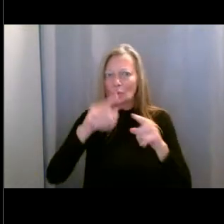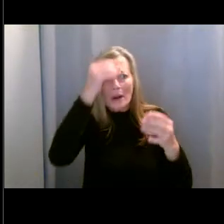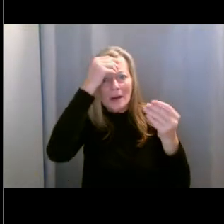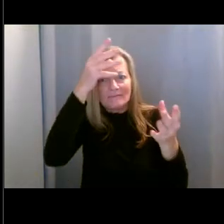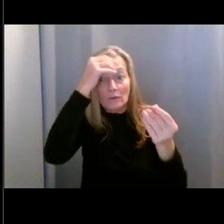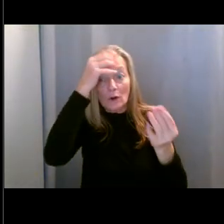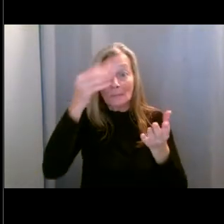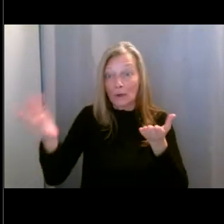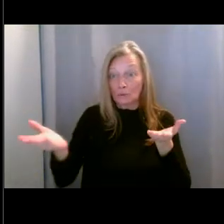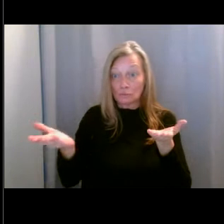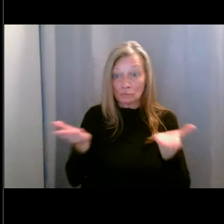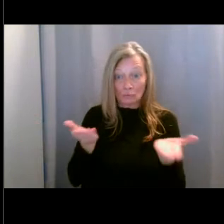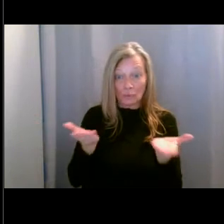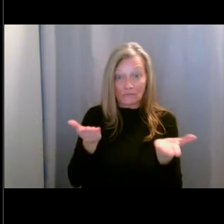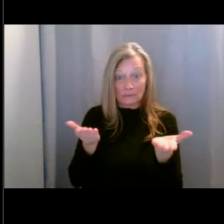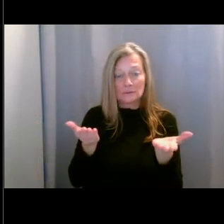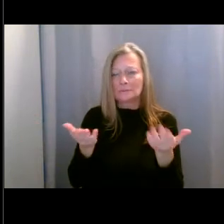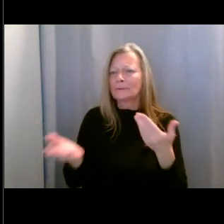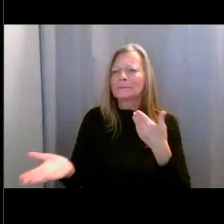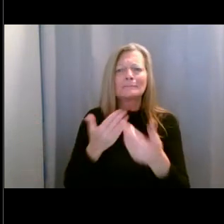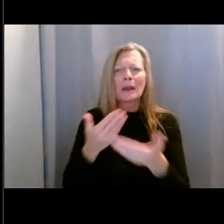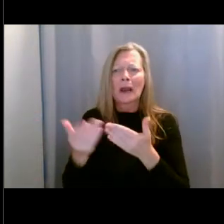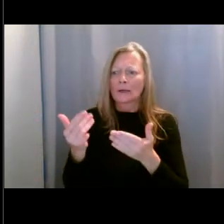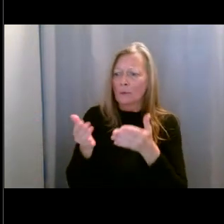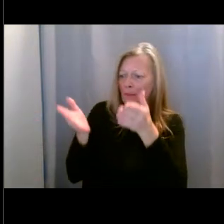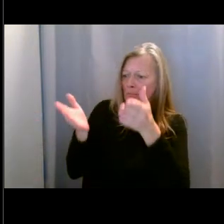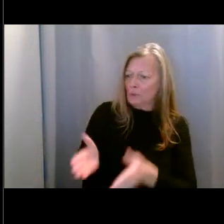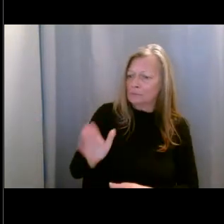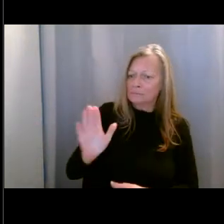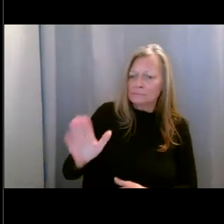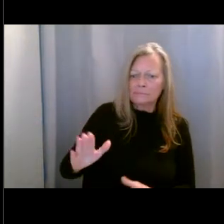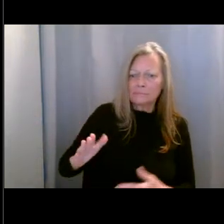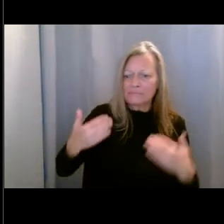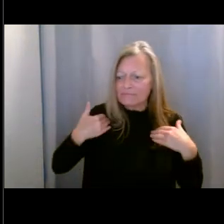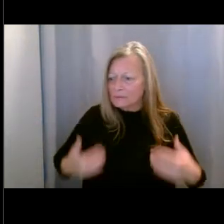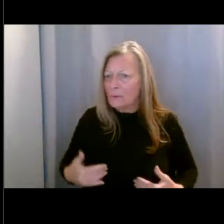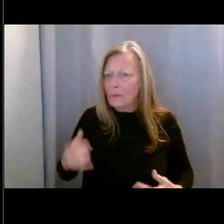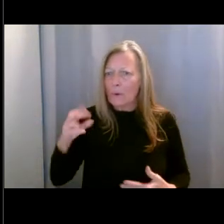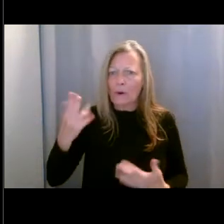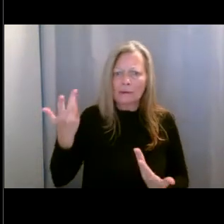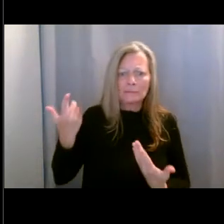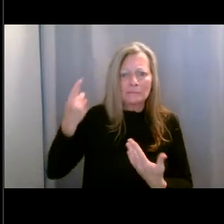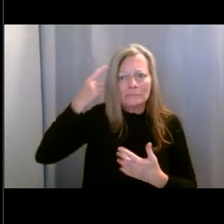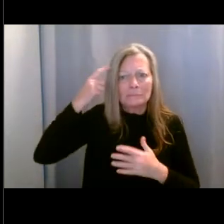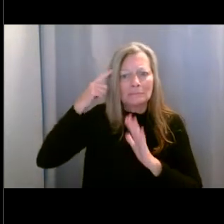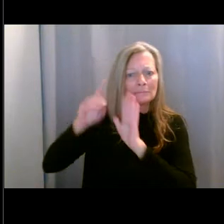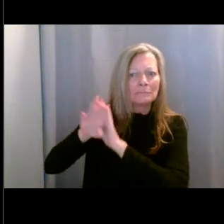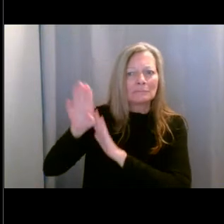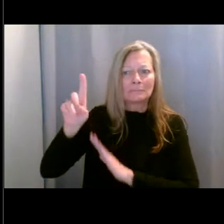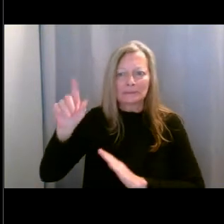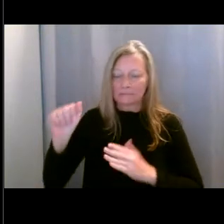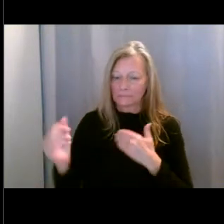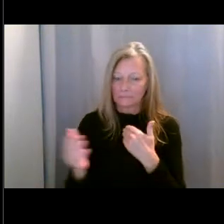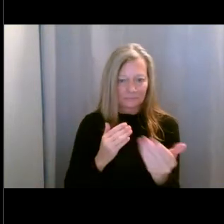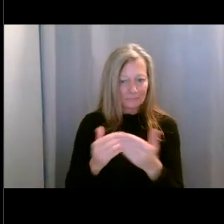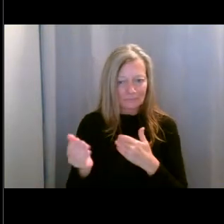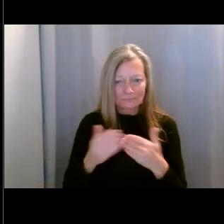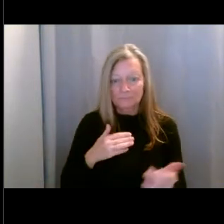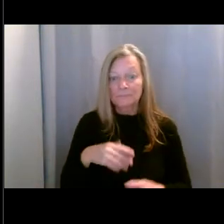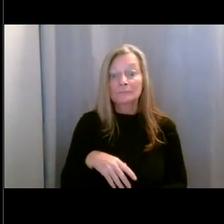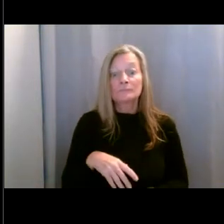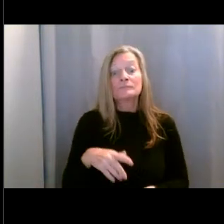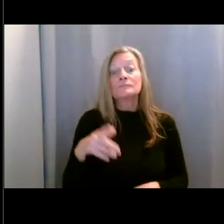regardless of a user's physical or developmental abilities or impairments. Accessible electronic and information resources should